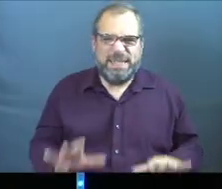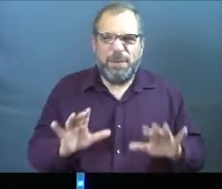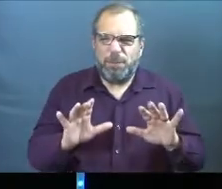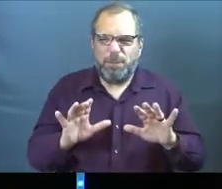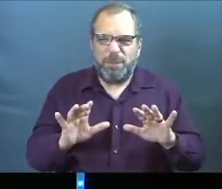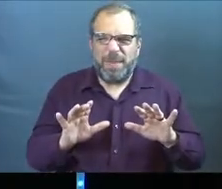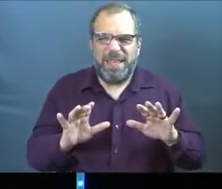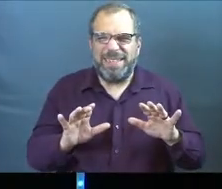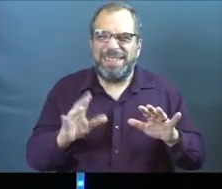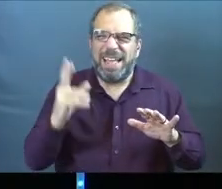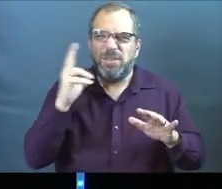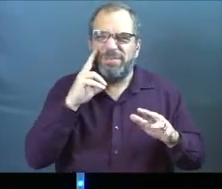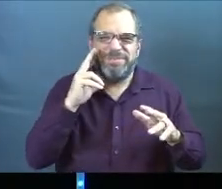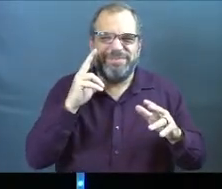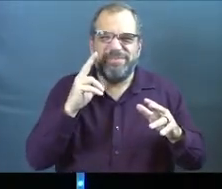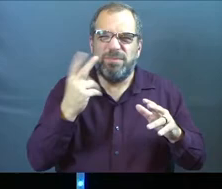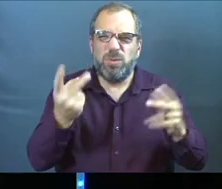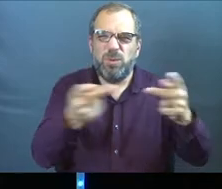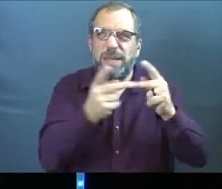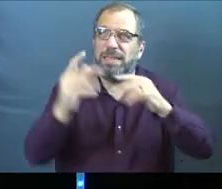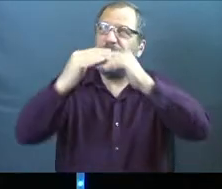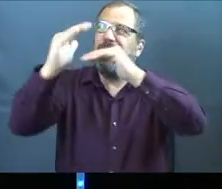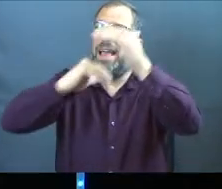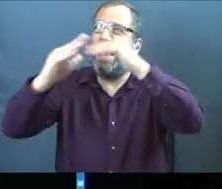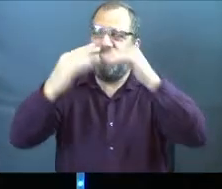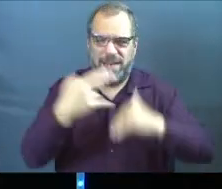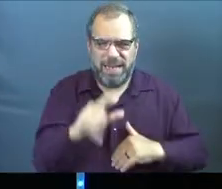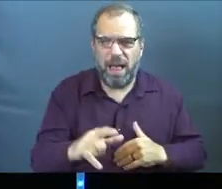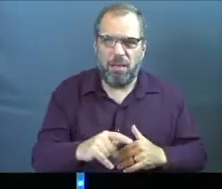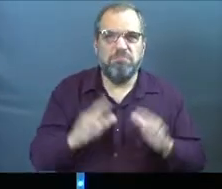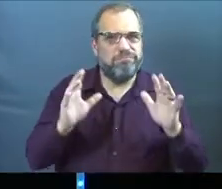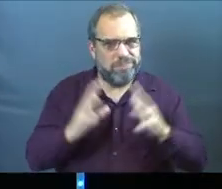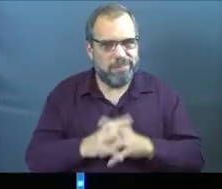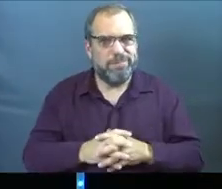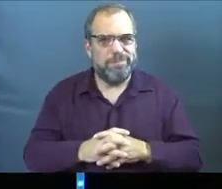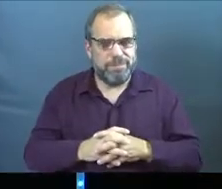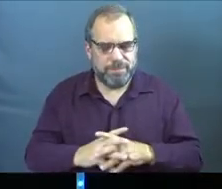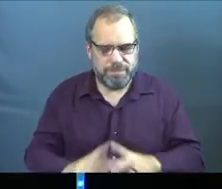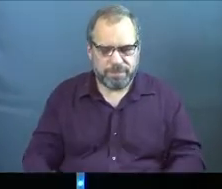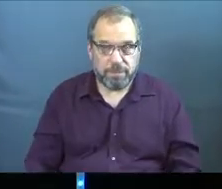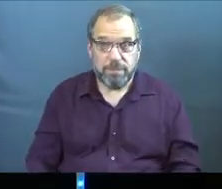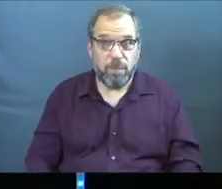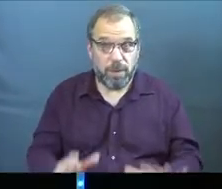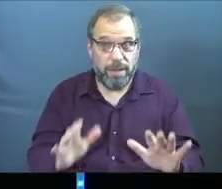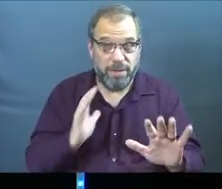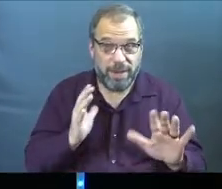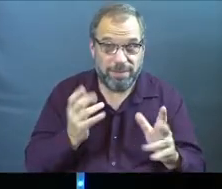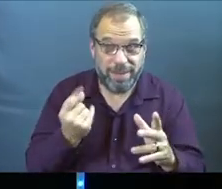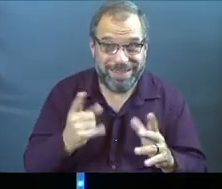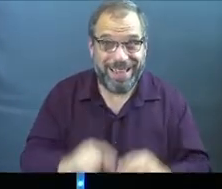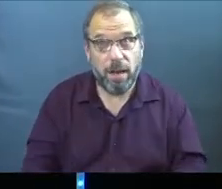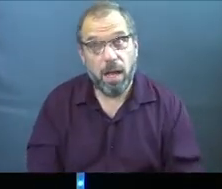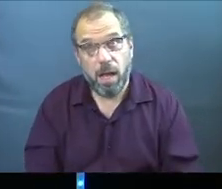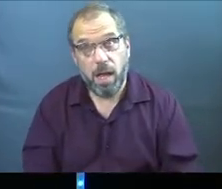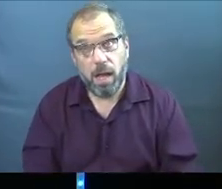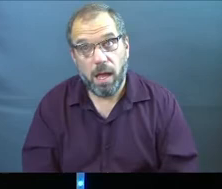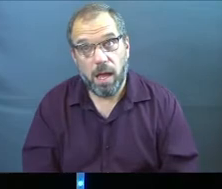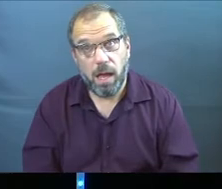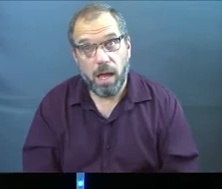that two-step kind of thing. There are two places just like it is for heaven. How we doing, folks?